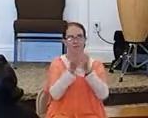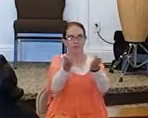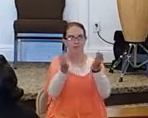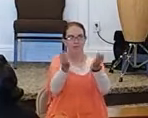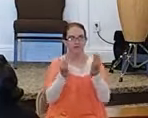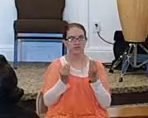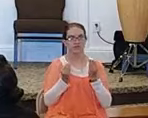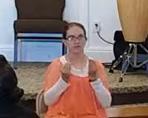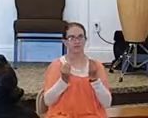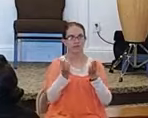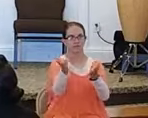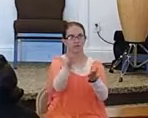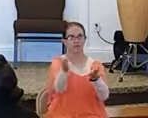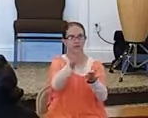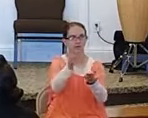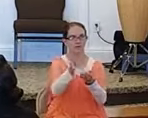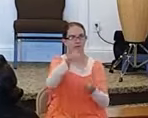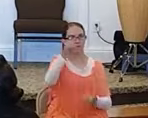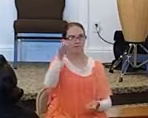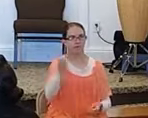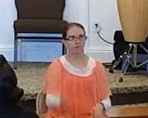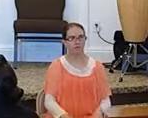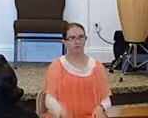the gift of the Holy Ghost.